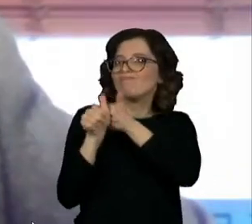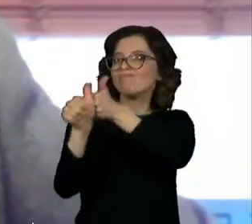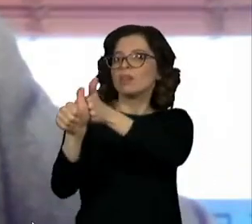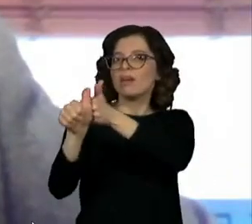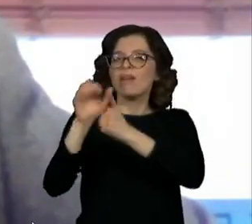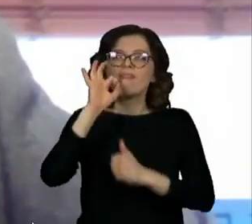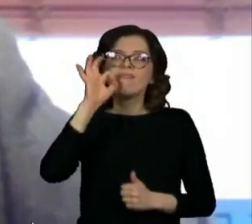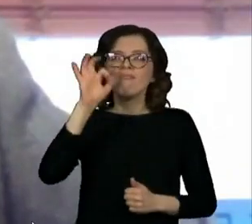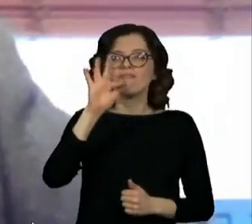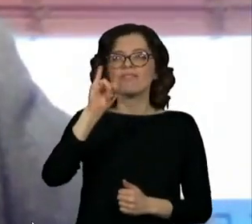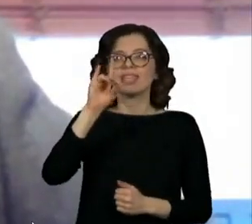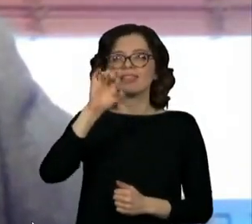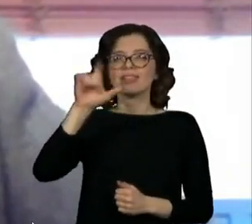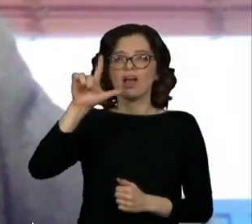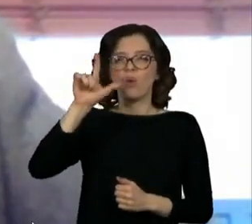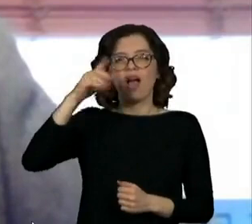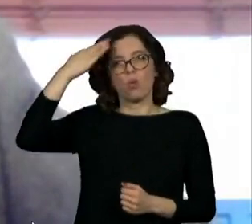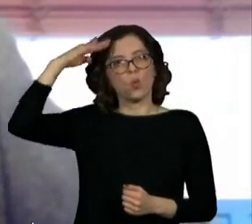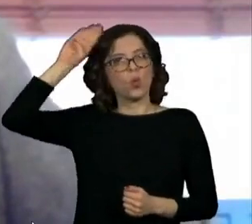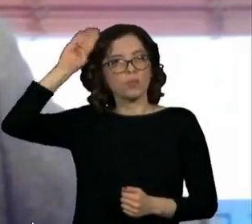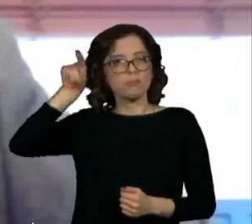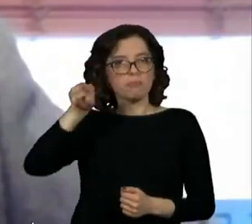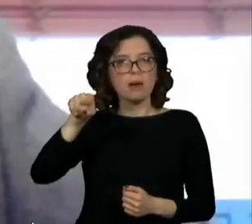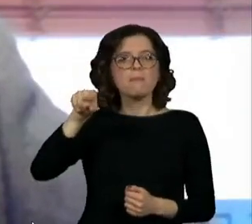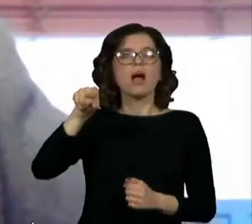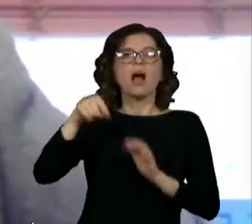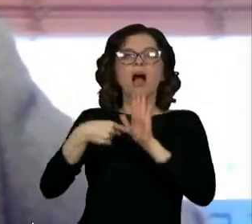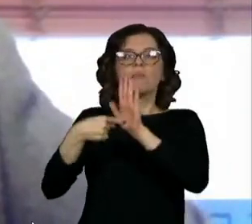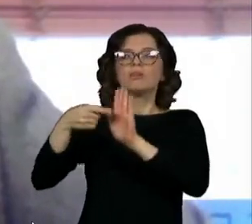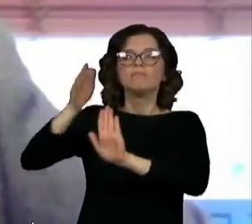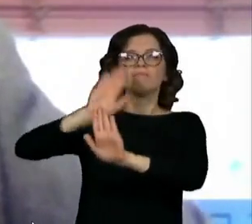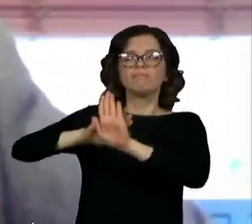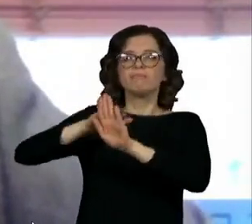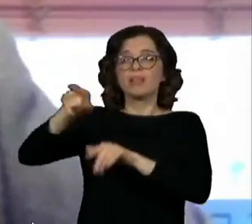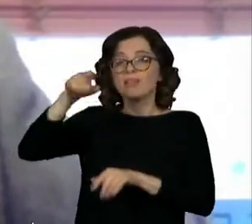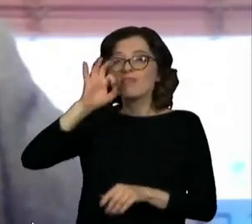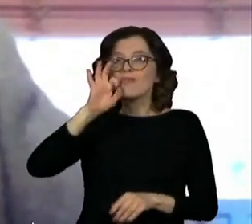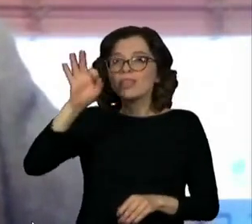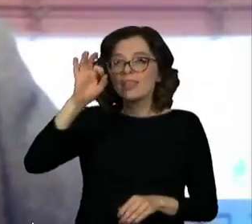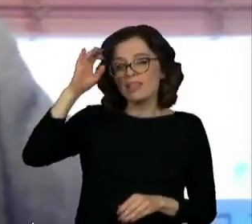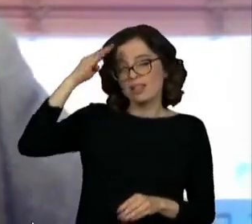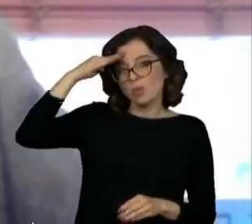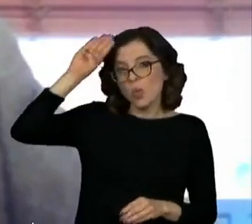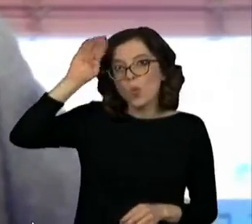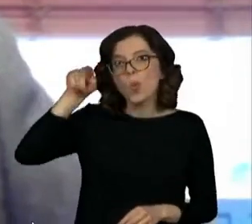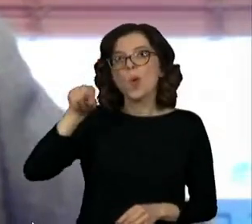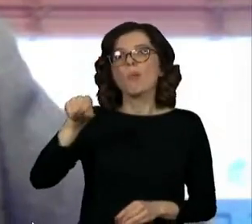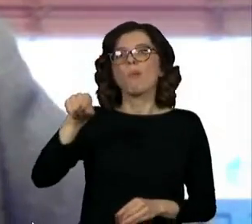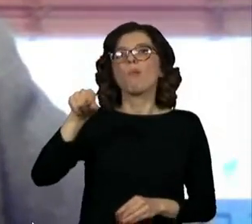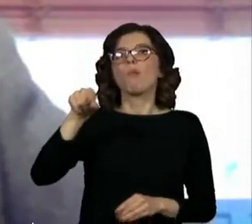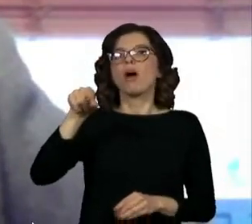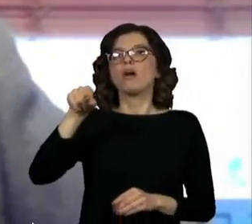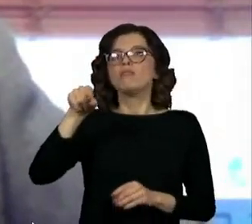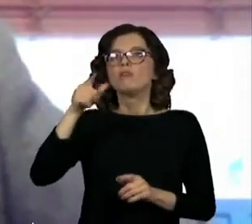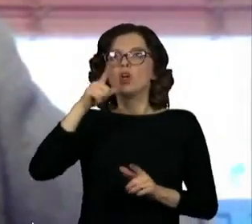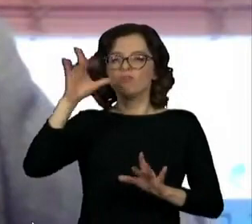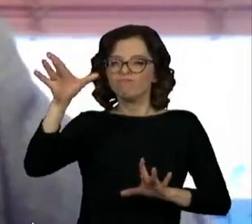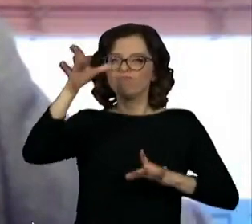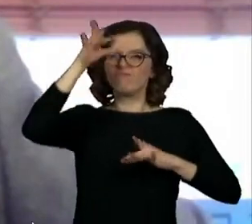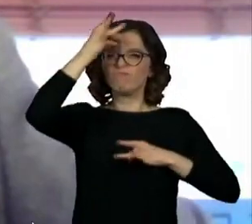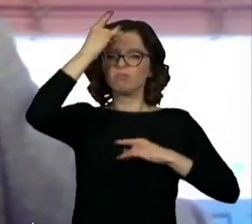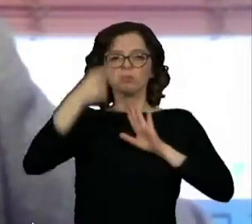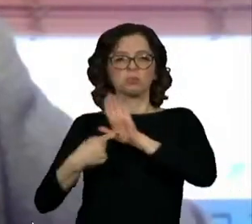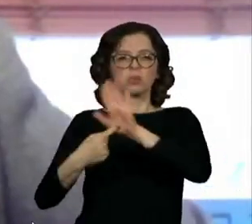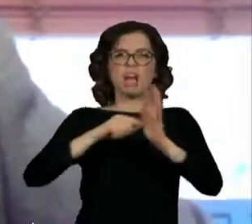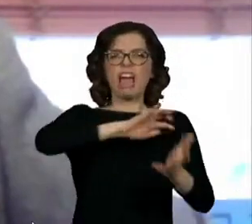Castro's playbook. One of the most brilliant things that Fidel Castro did was stitch himself and